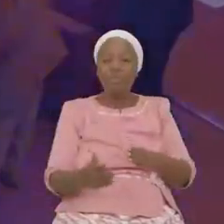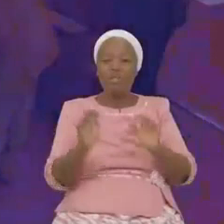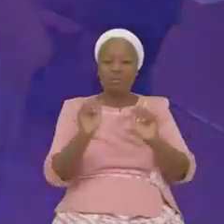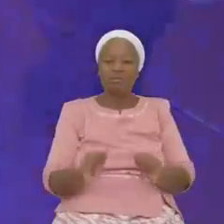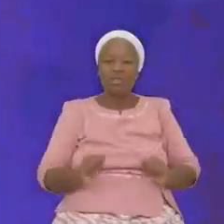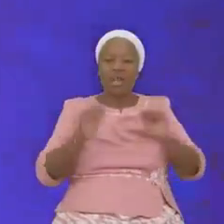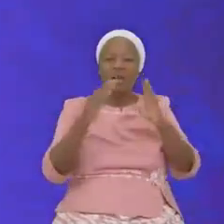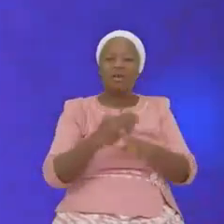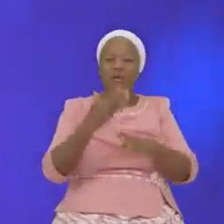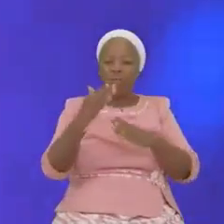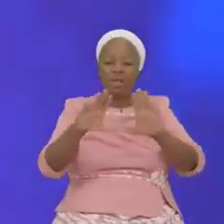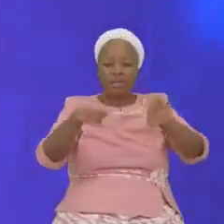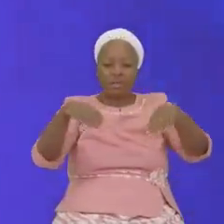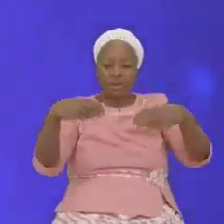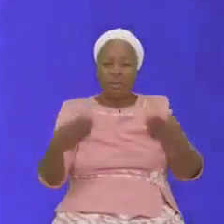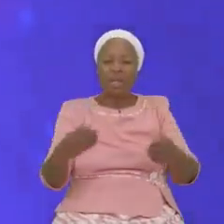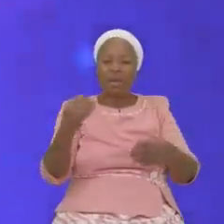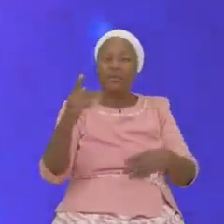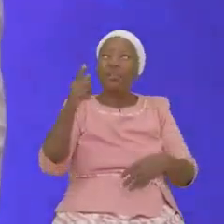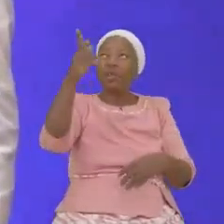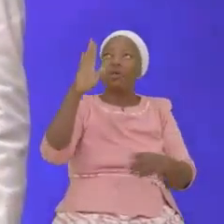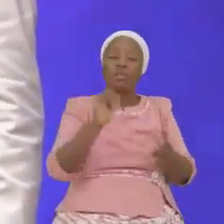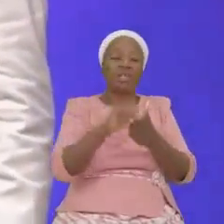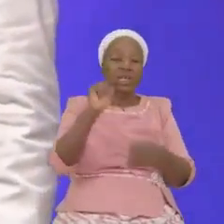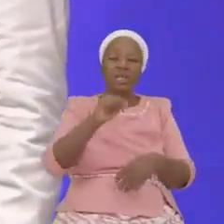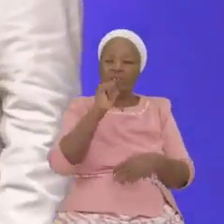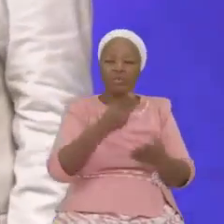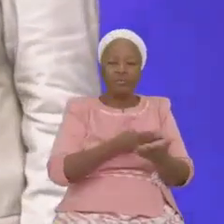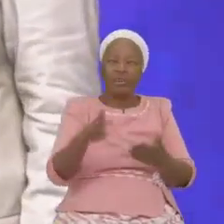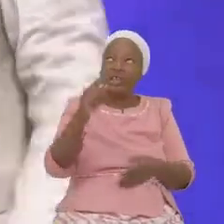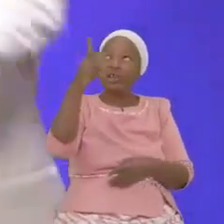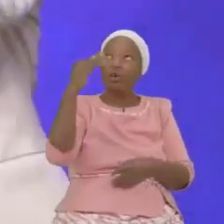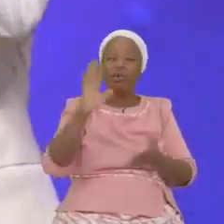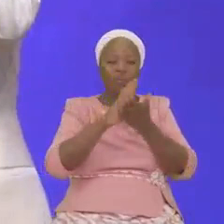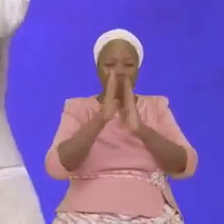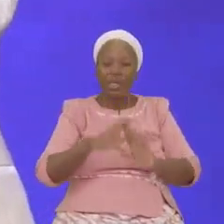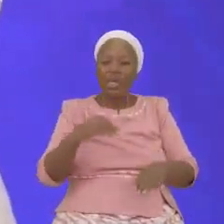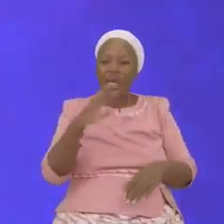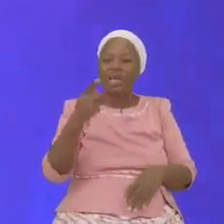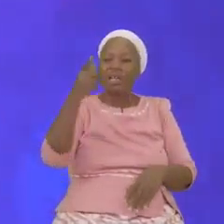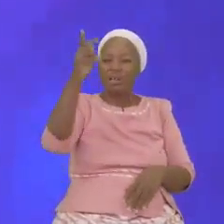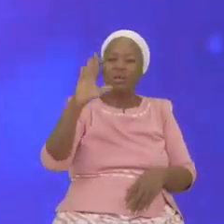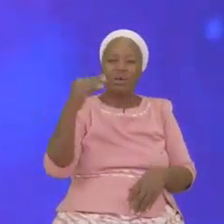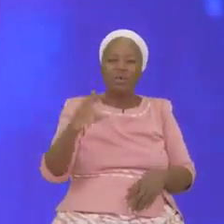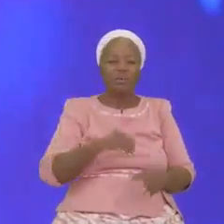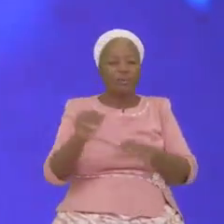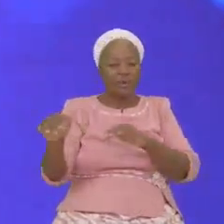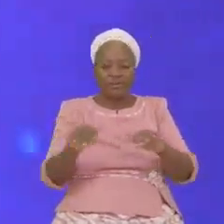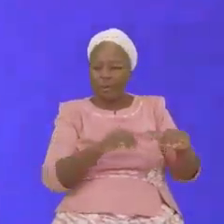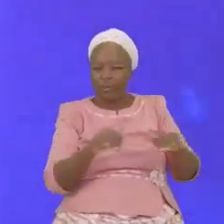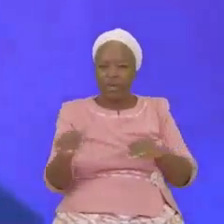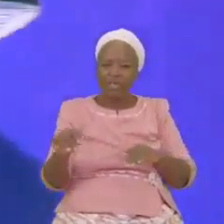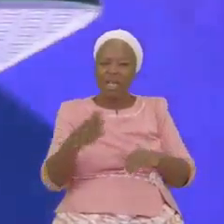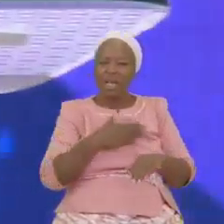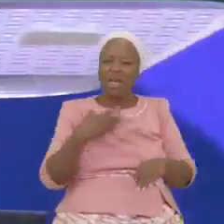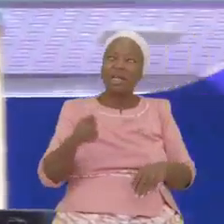complete supply of the God that cannot fail, the God of peace, and the God of performance, and